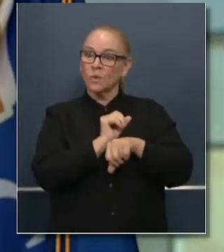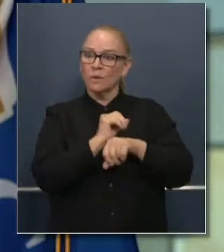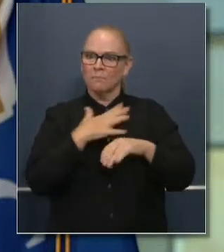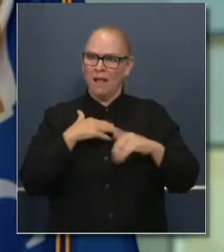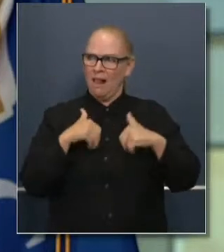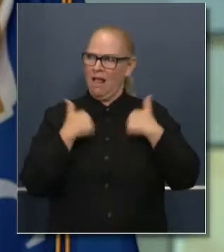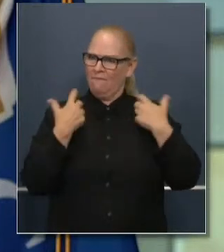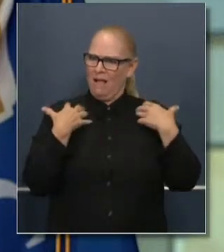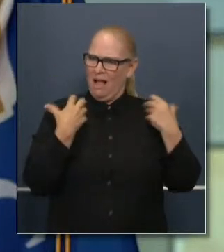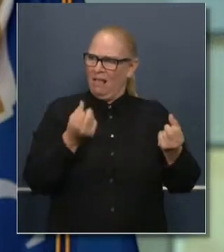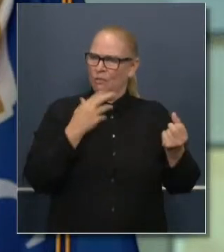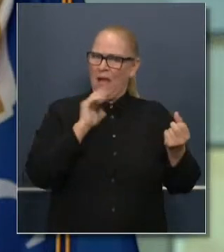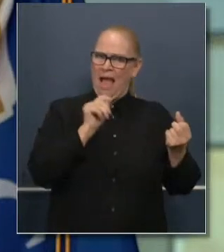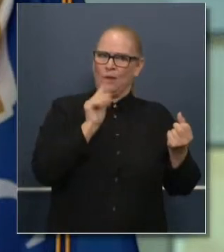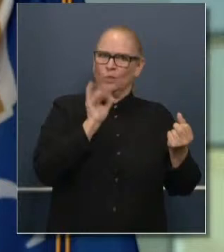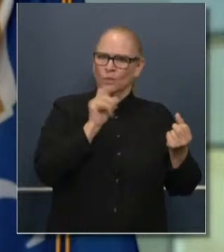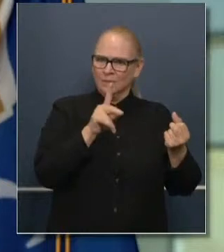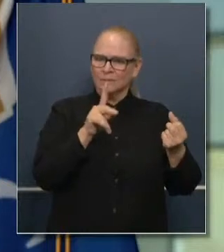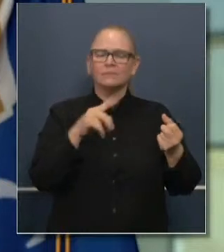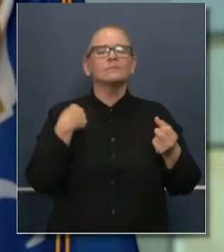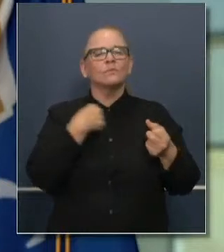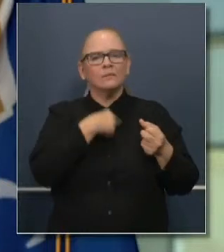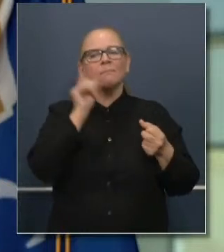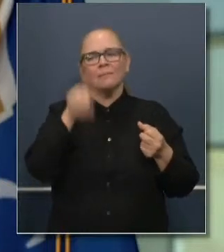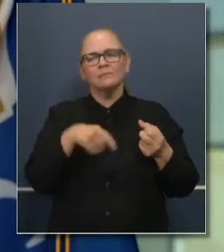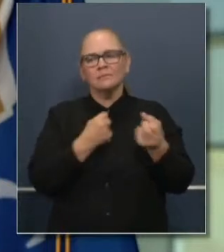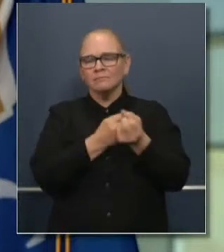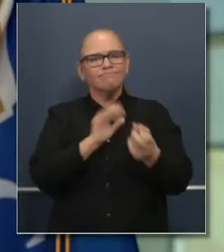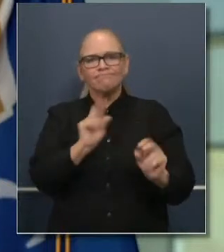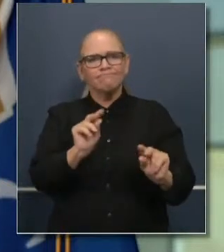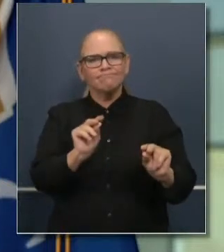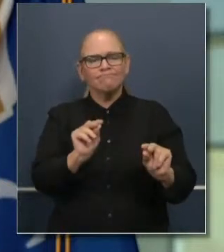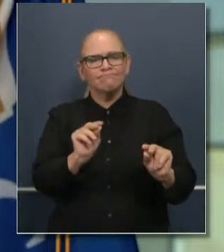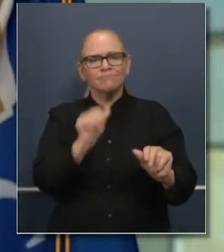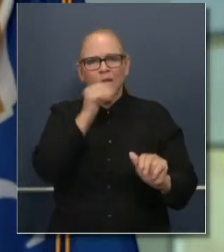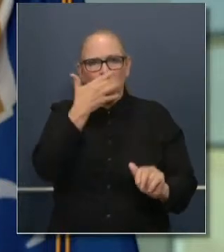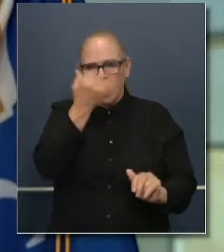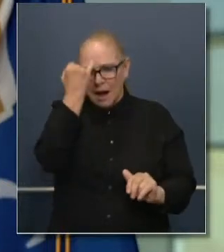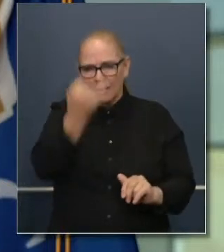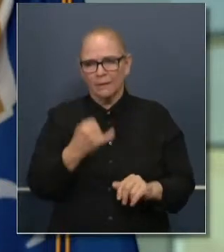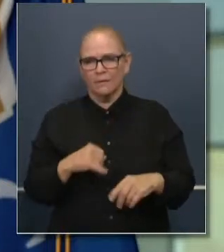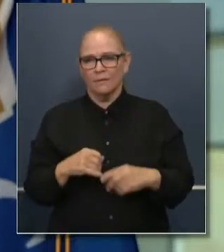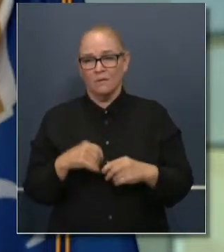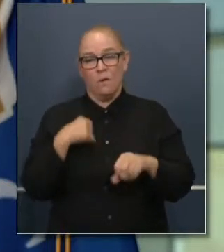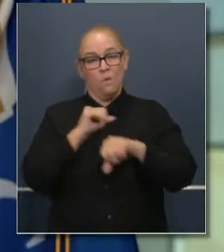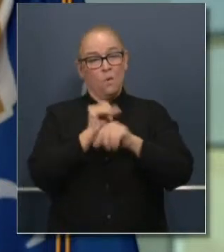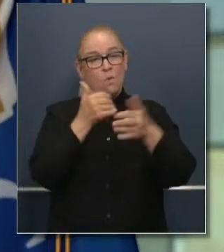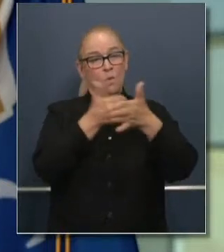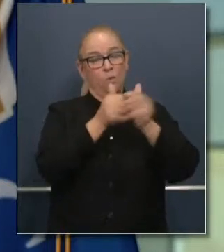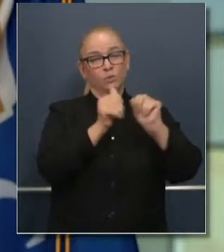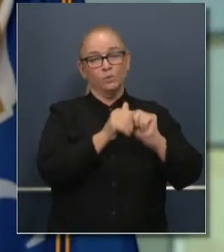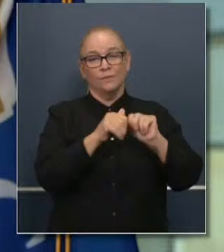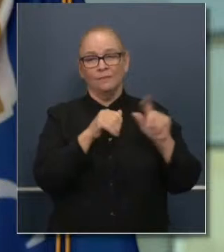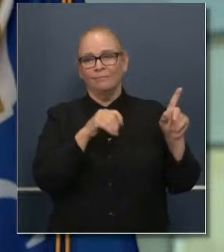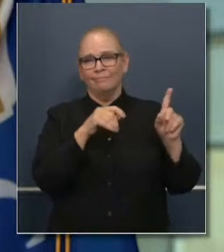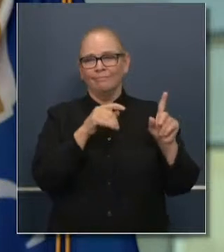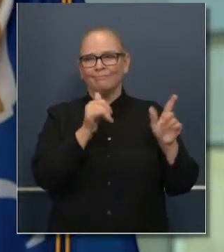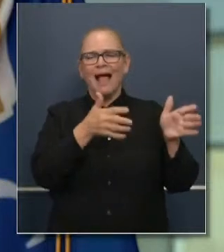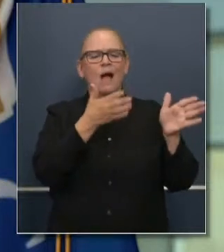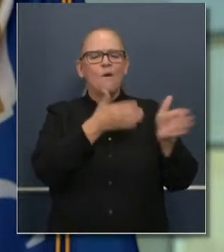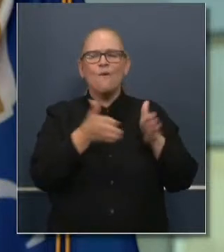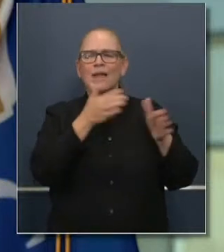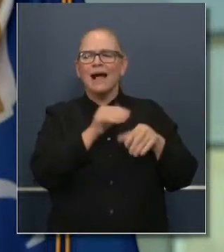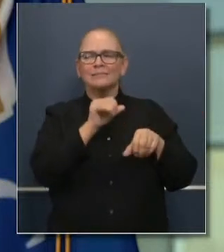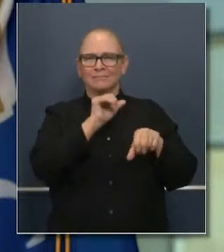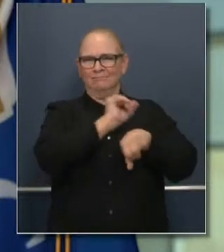incumbent upon us to call that out. We have been working very closely with organized labor. We are very grateful for